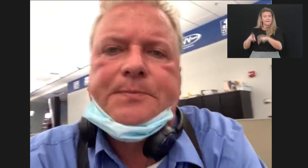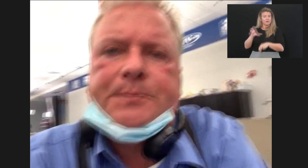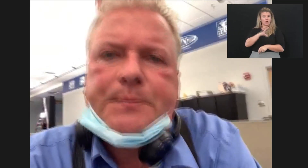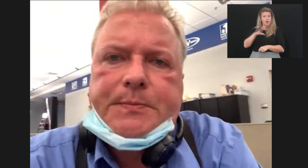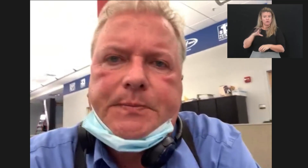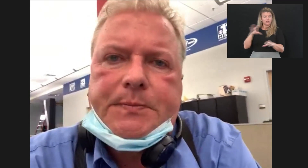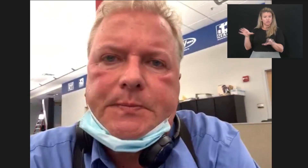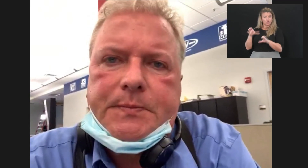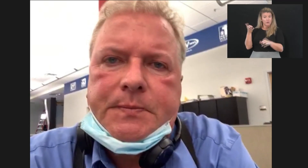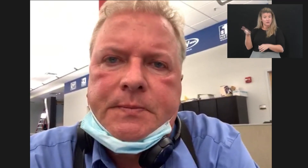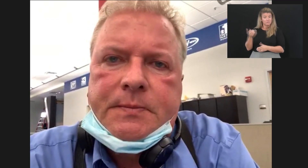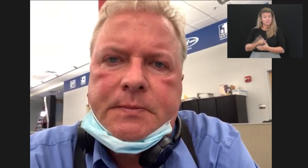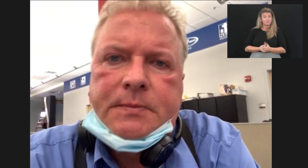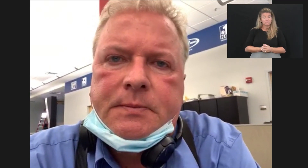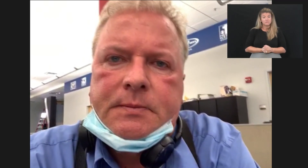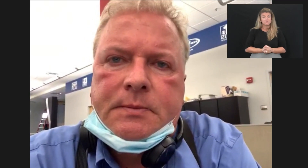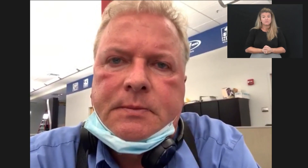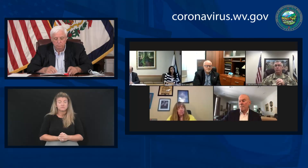this?